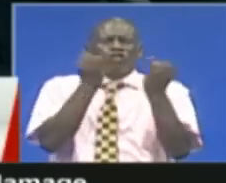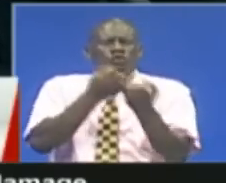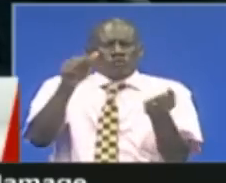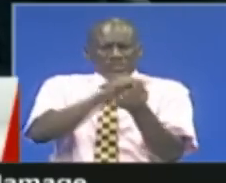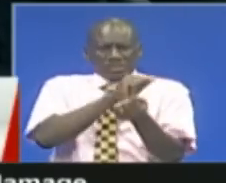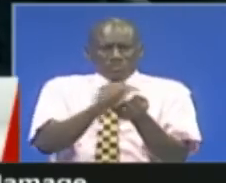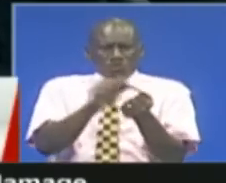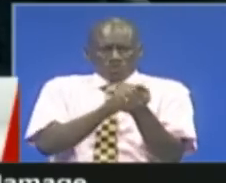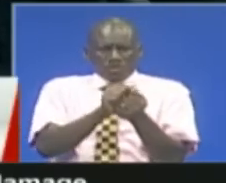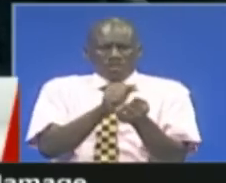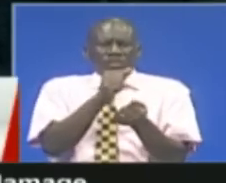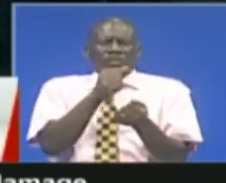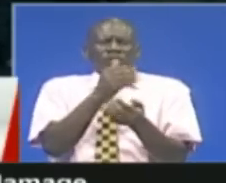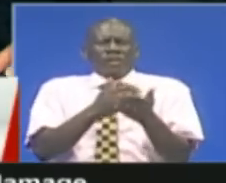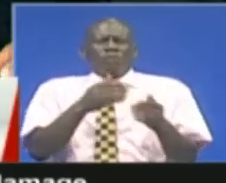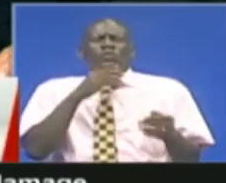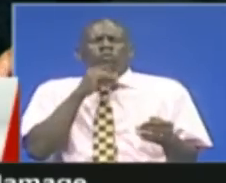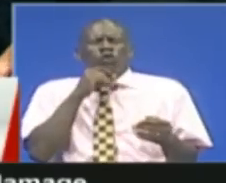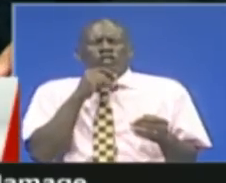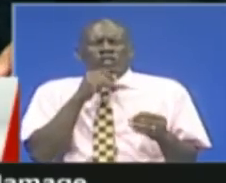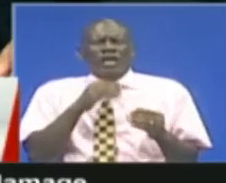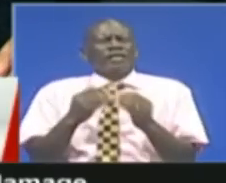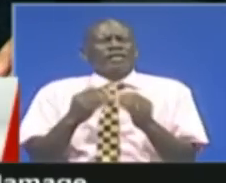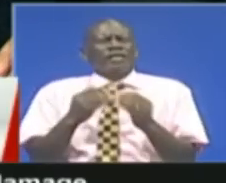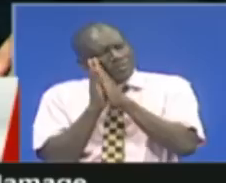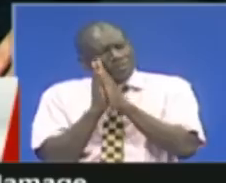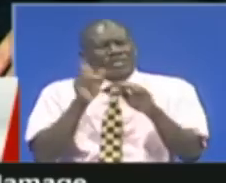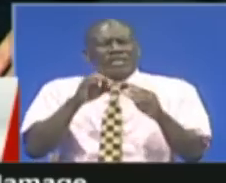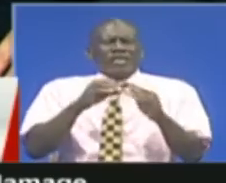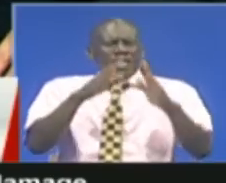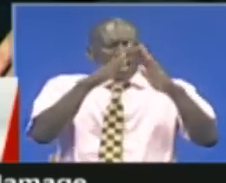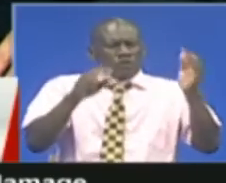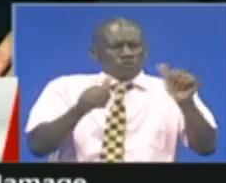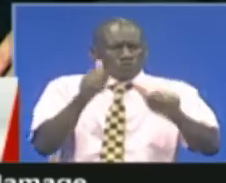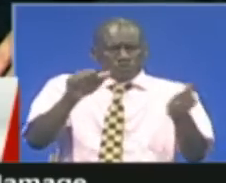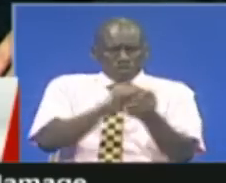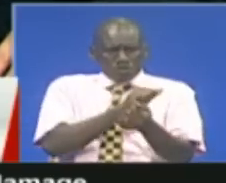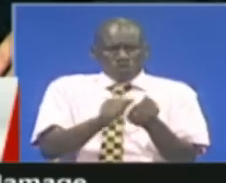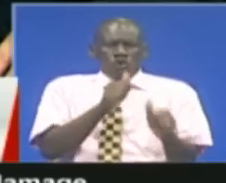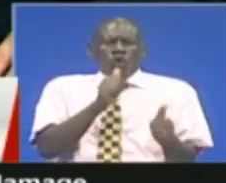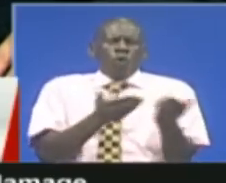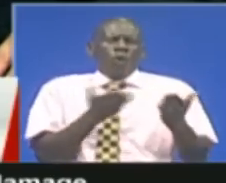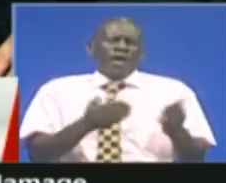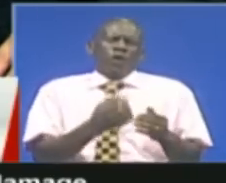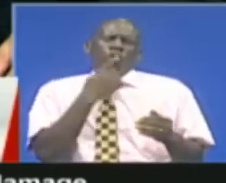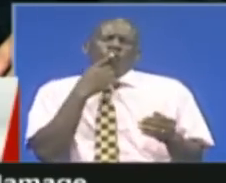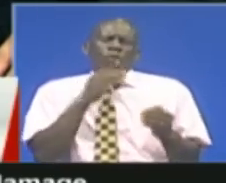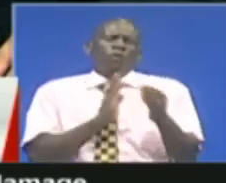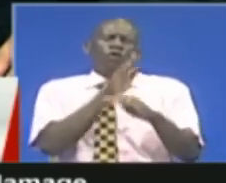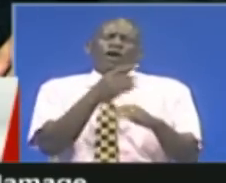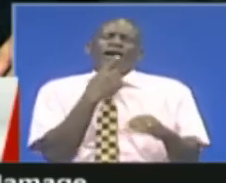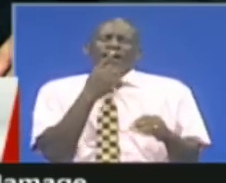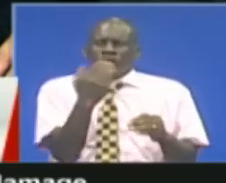boys are still sleeping in a building that was spared. 104 children from the neighbouring slums get their meals from the